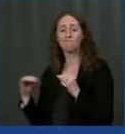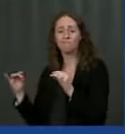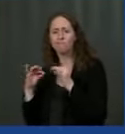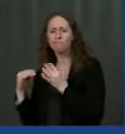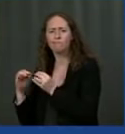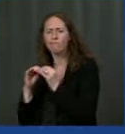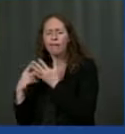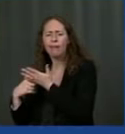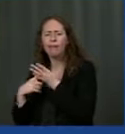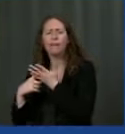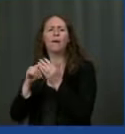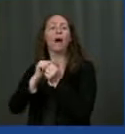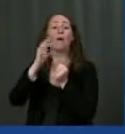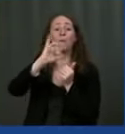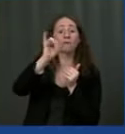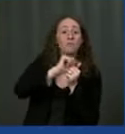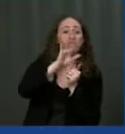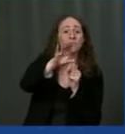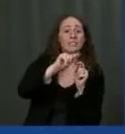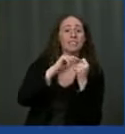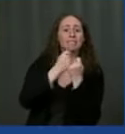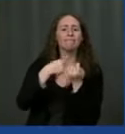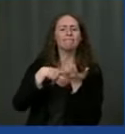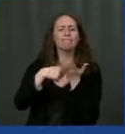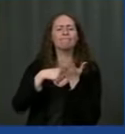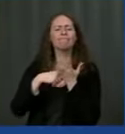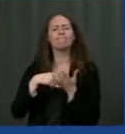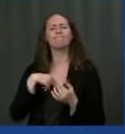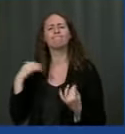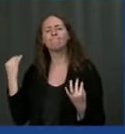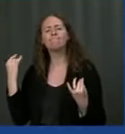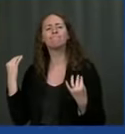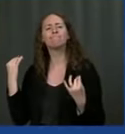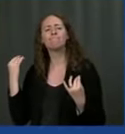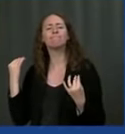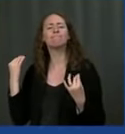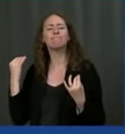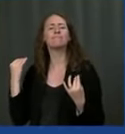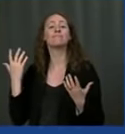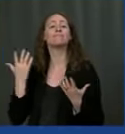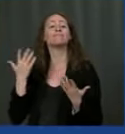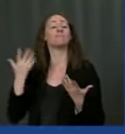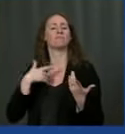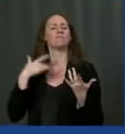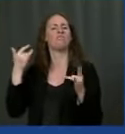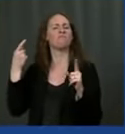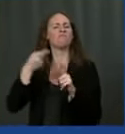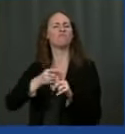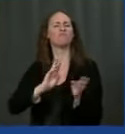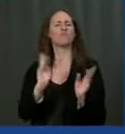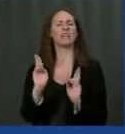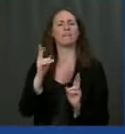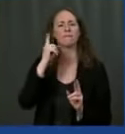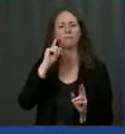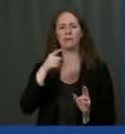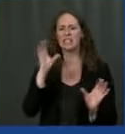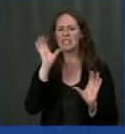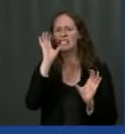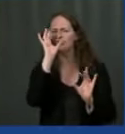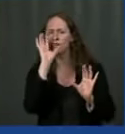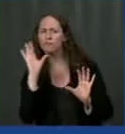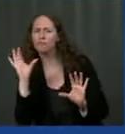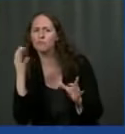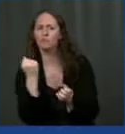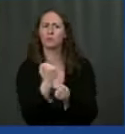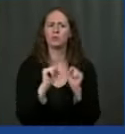that the SARS assets, the search and rescue teams from FEMA in our state, are not currently needed in our state. We